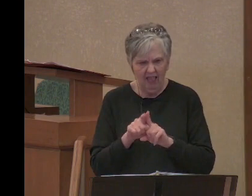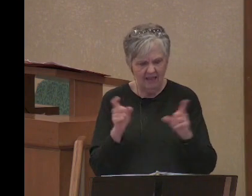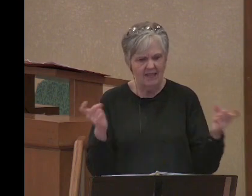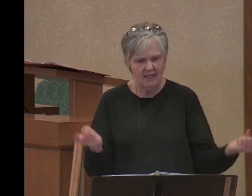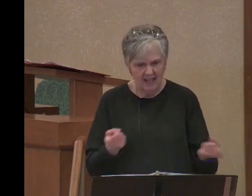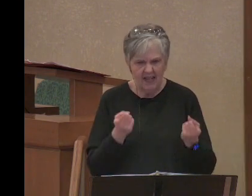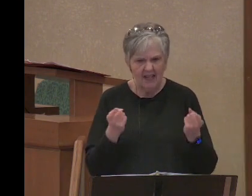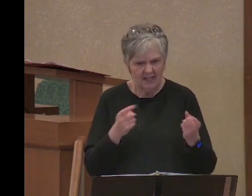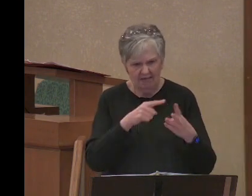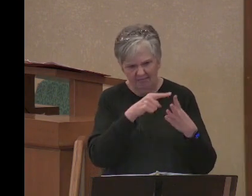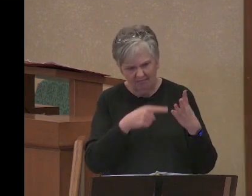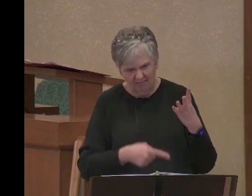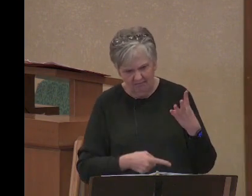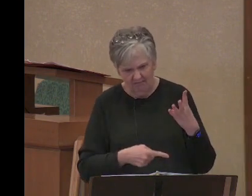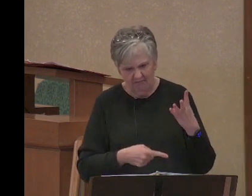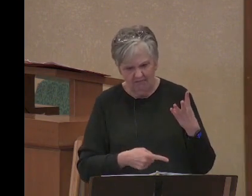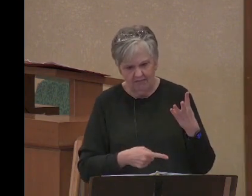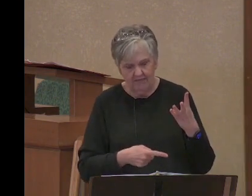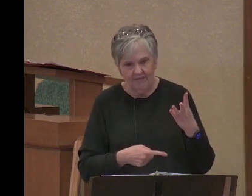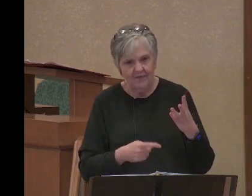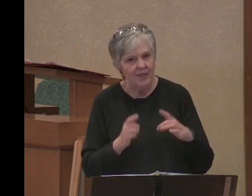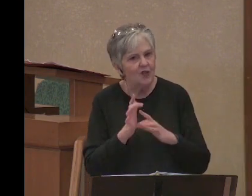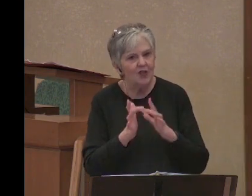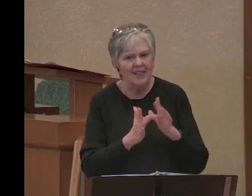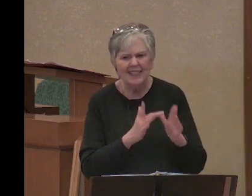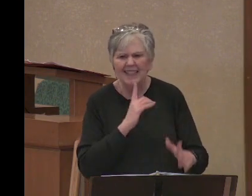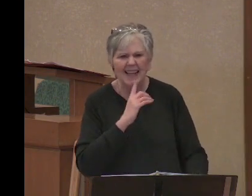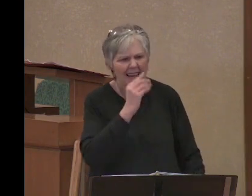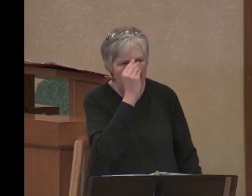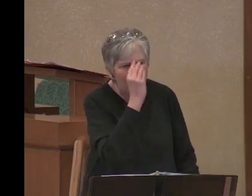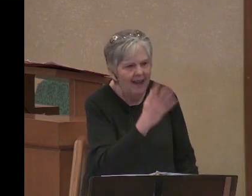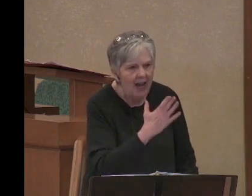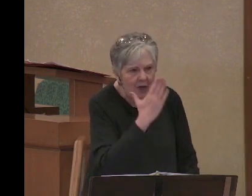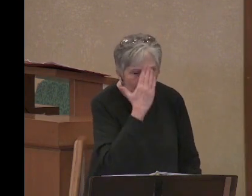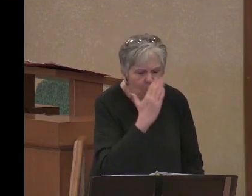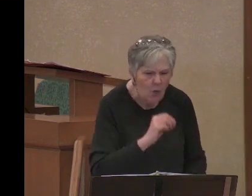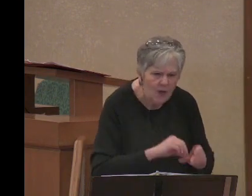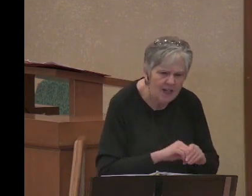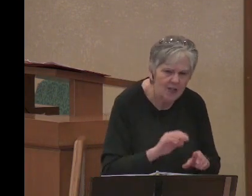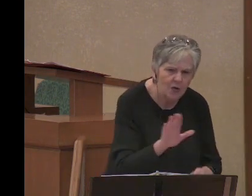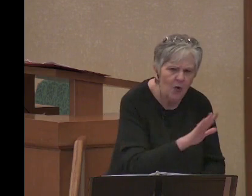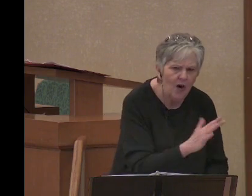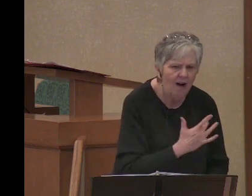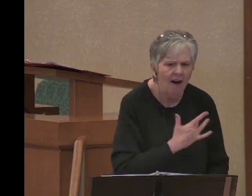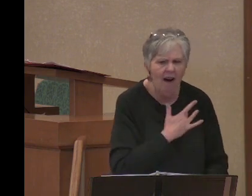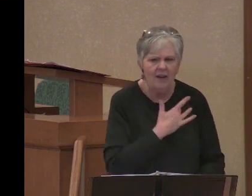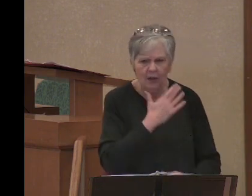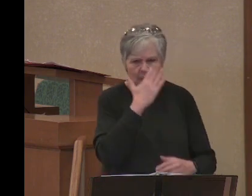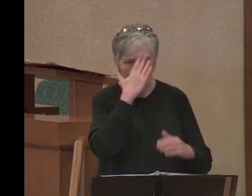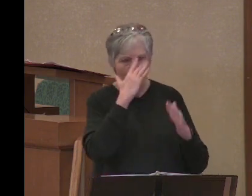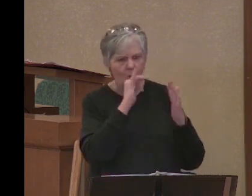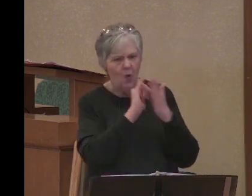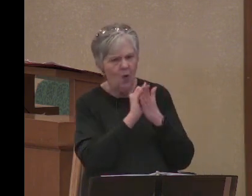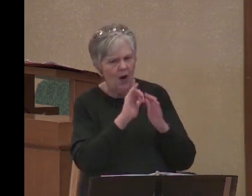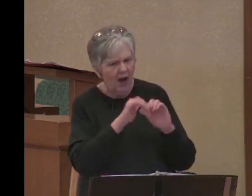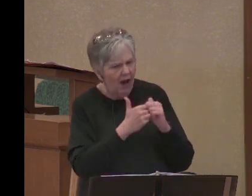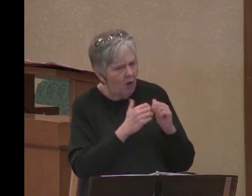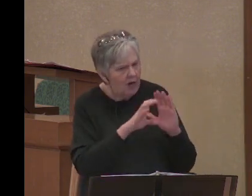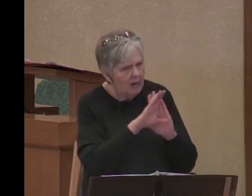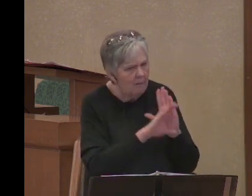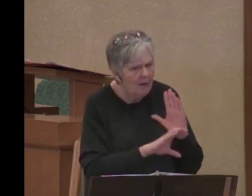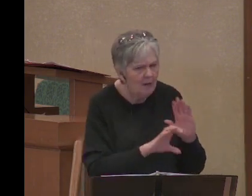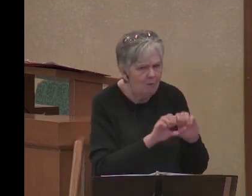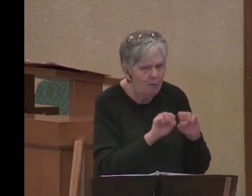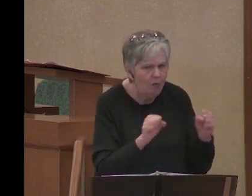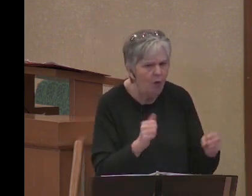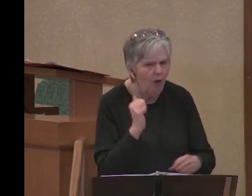words, Jesus is saying, get real. I know what is in your heart. I know the ways in which these commandments get broken